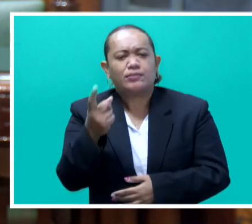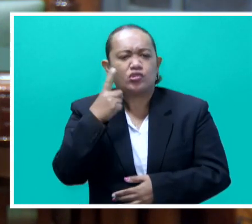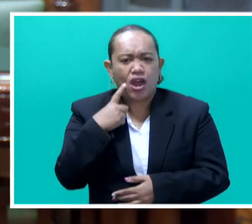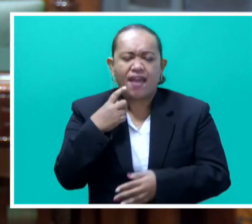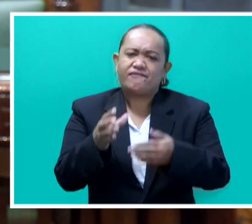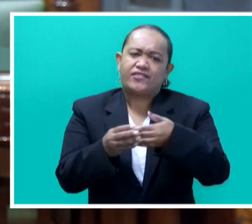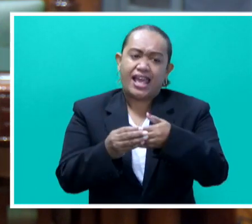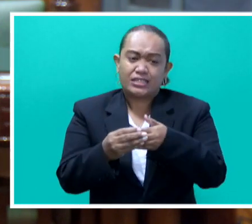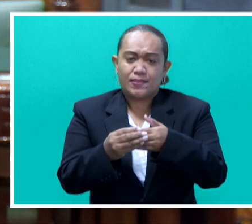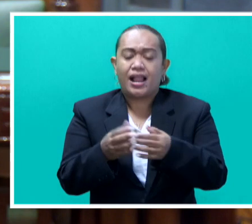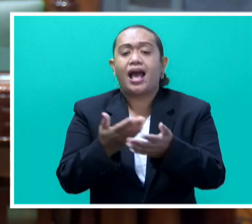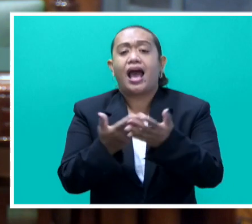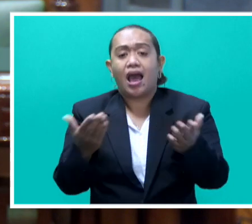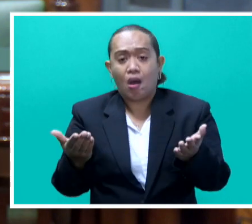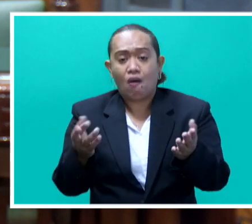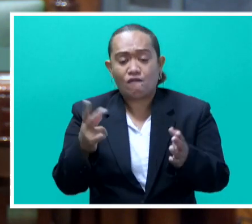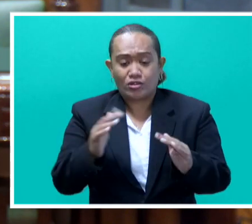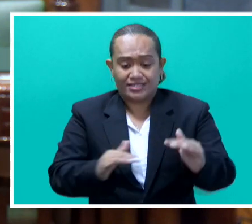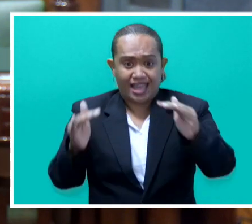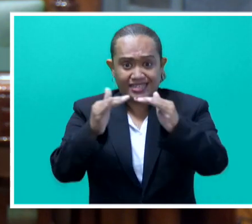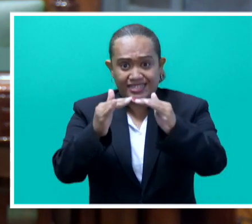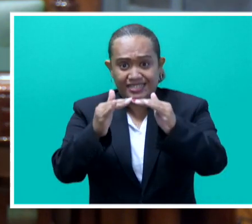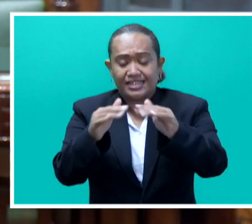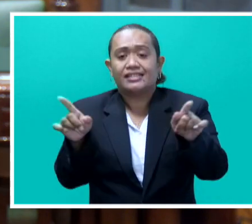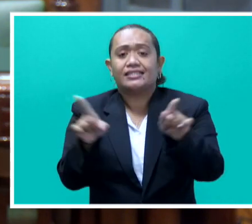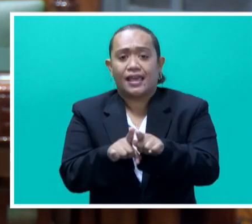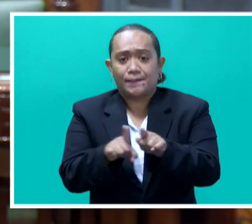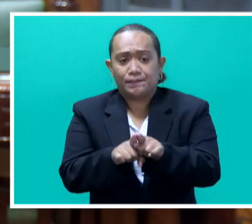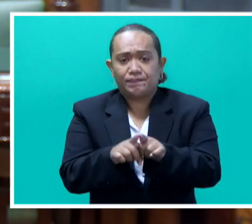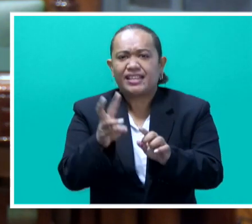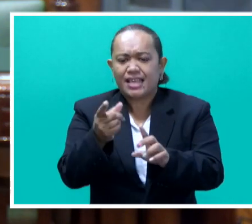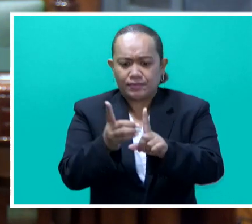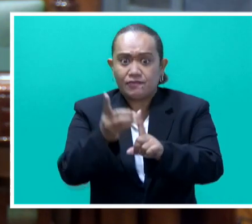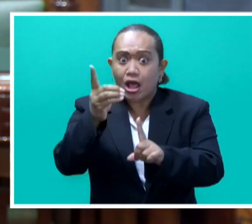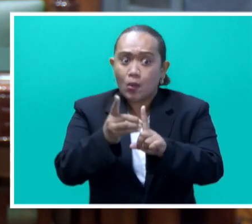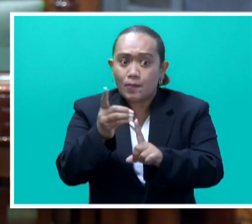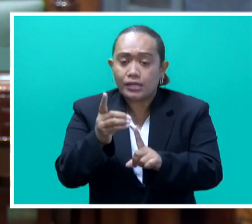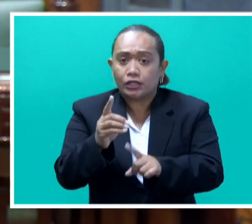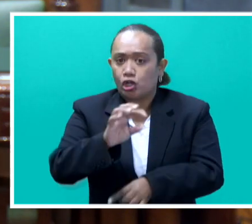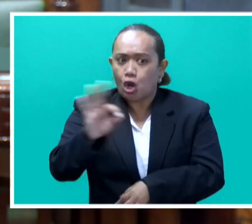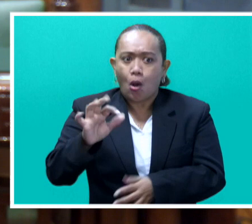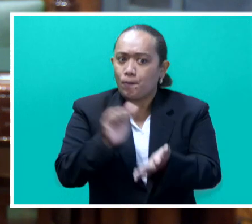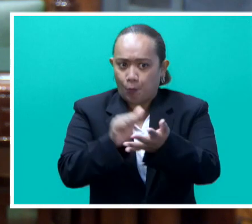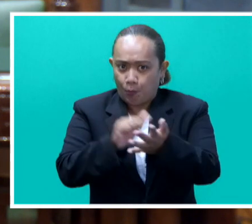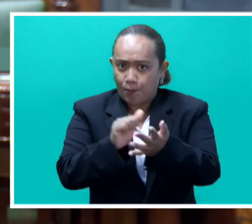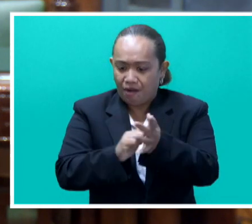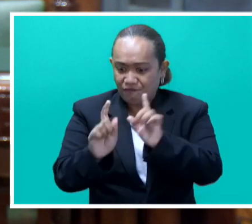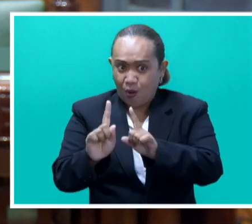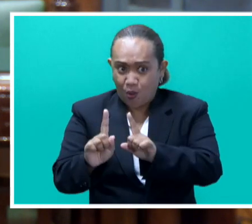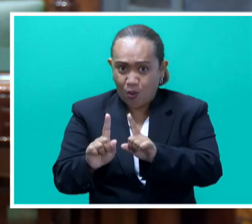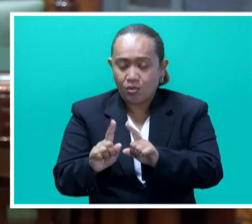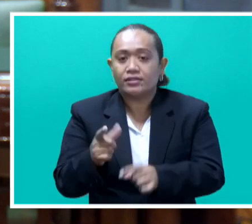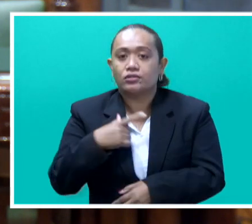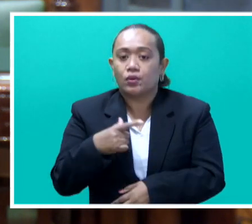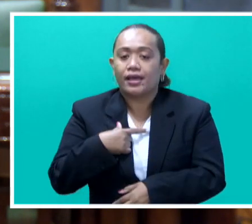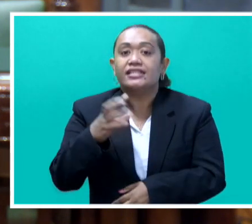planning requirements and standards, increase in illegal developments, and lack of developer responsibilities. These were some of the